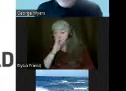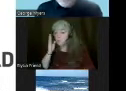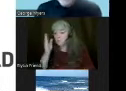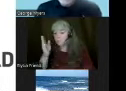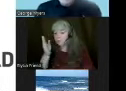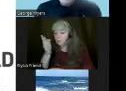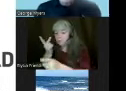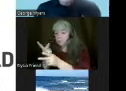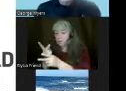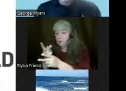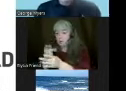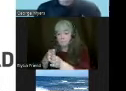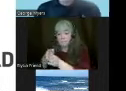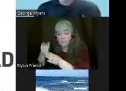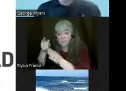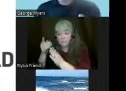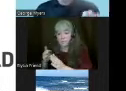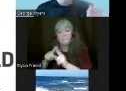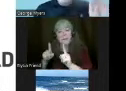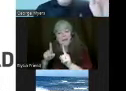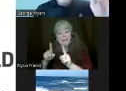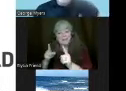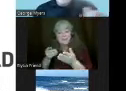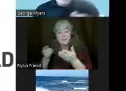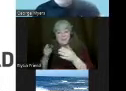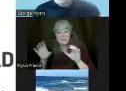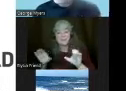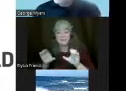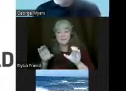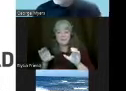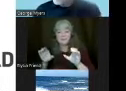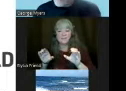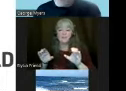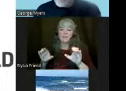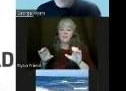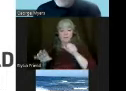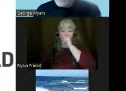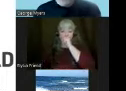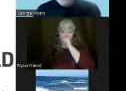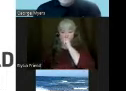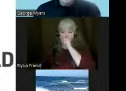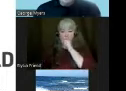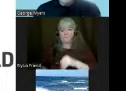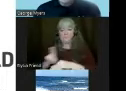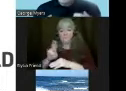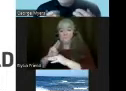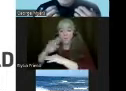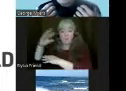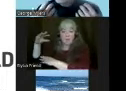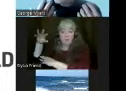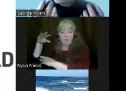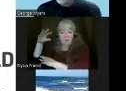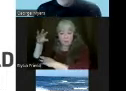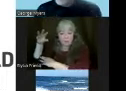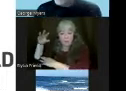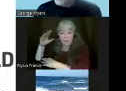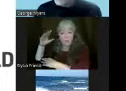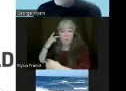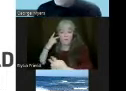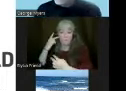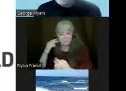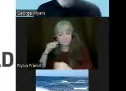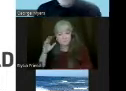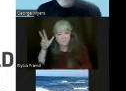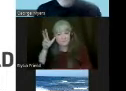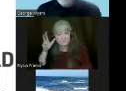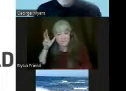professional, but it's service delivered over two-way audio or video primarily. So it's delivered by people who are trained and